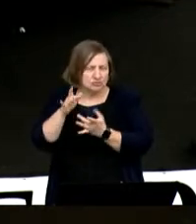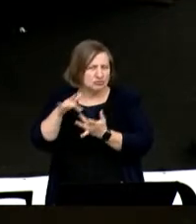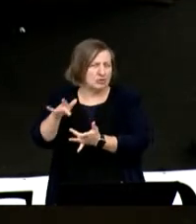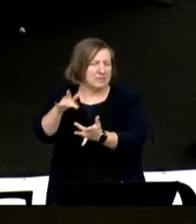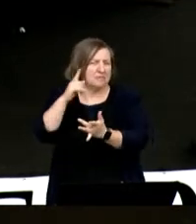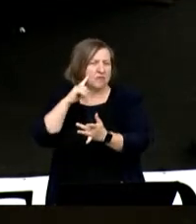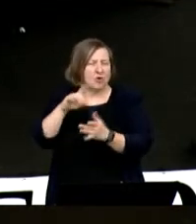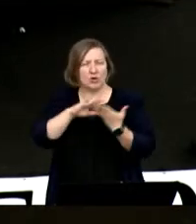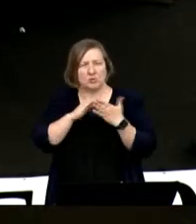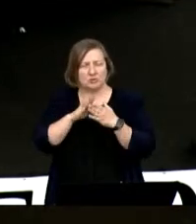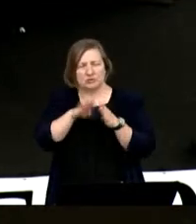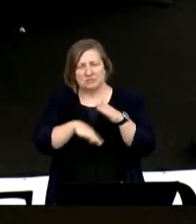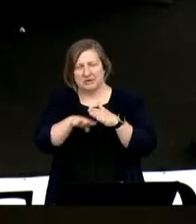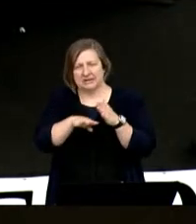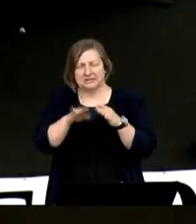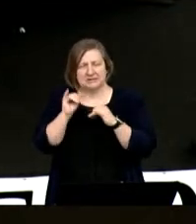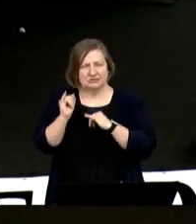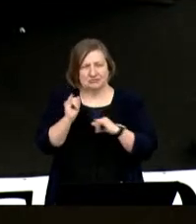community-based instructions.